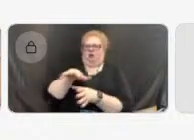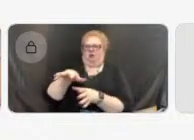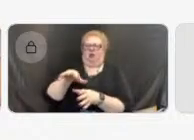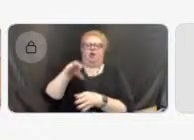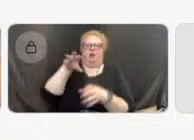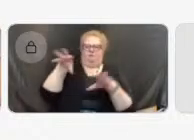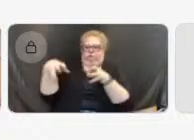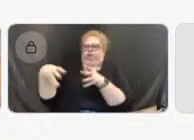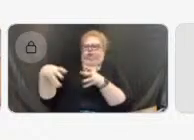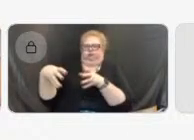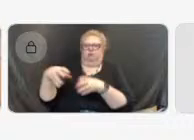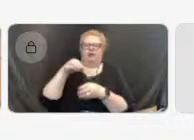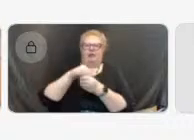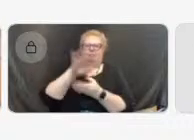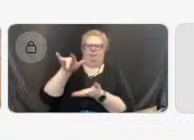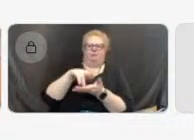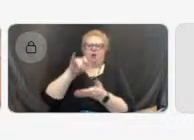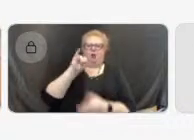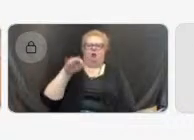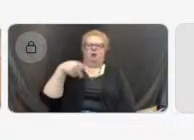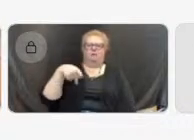please.